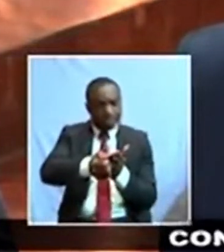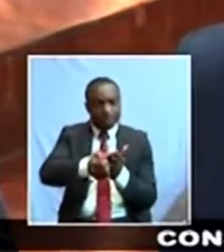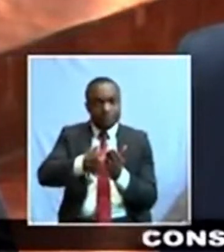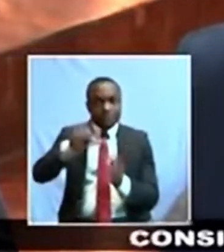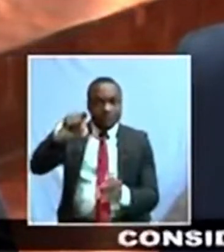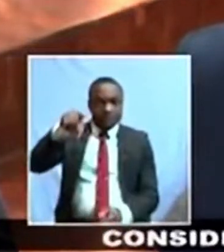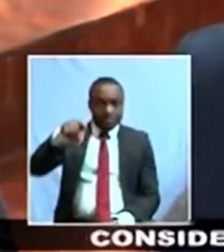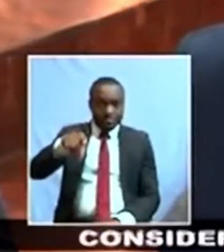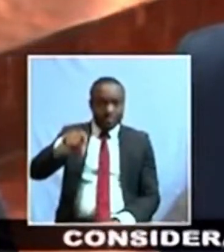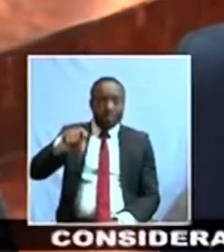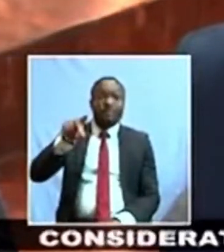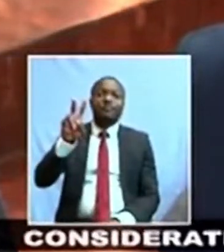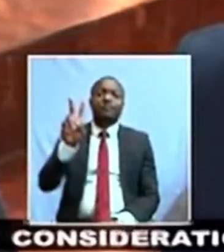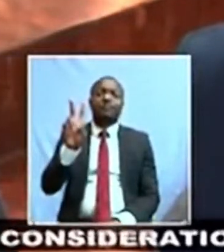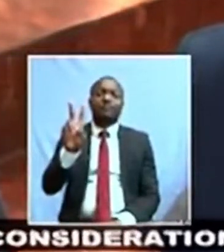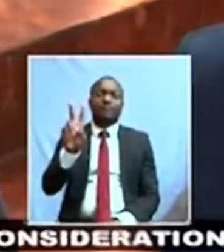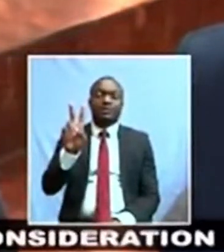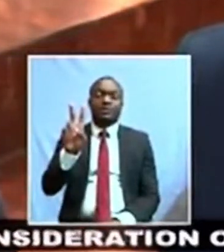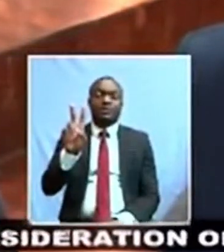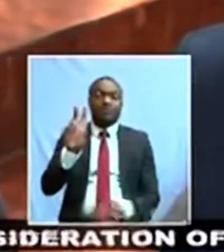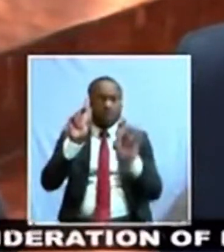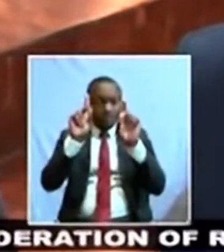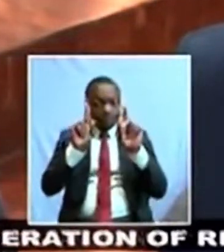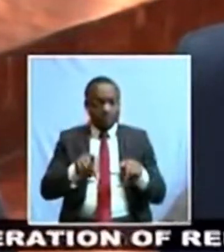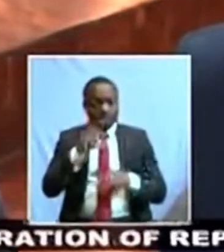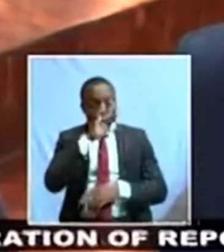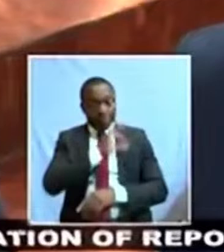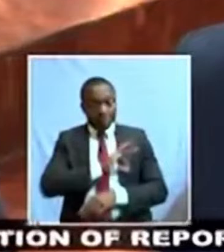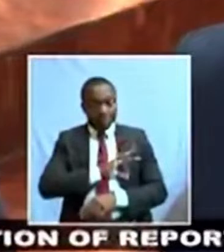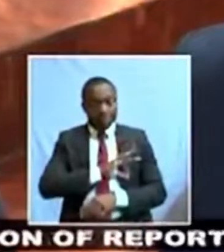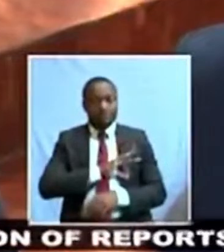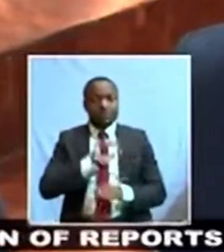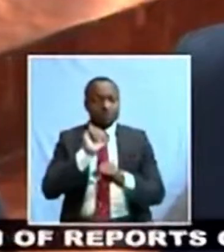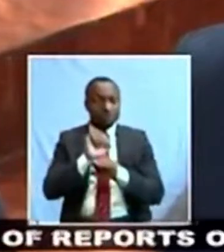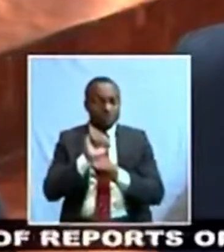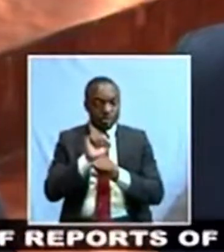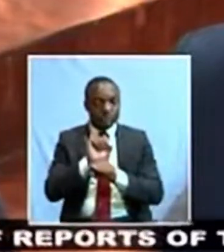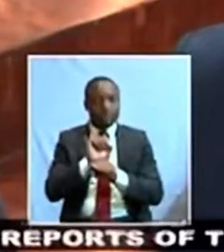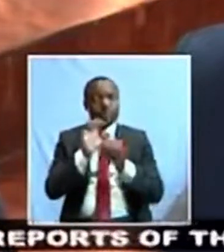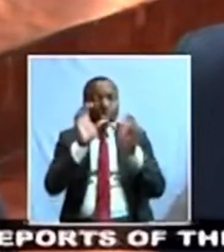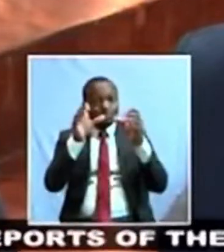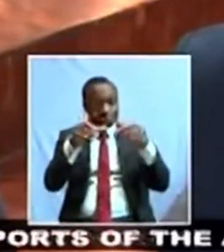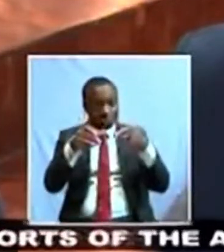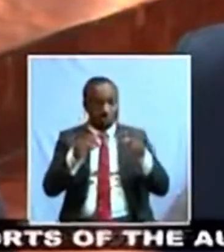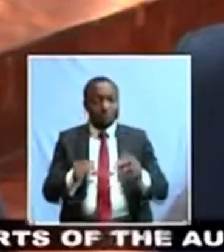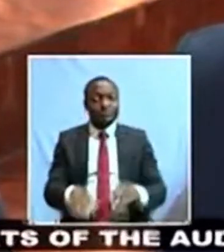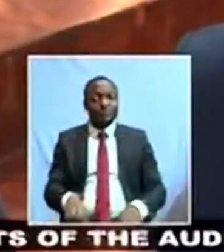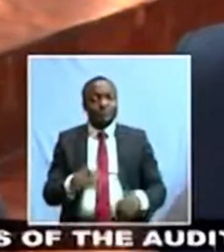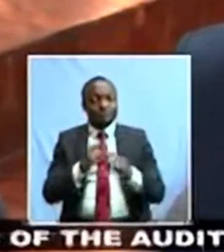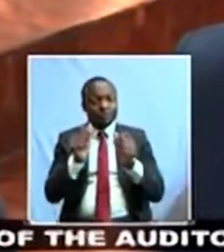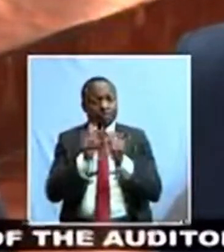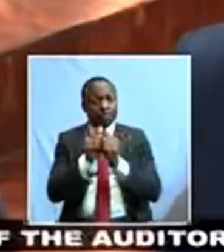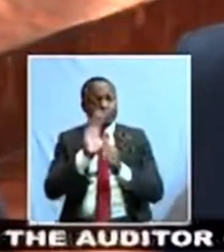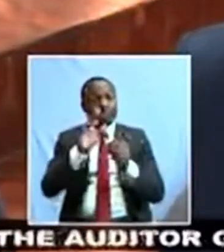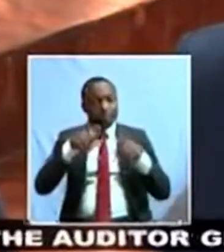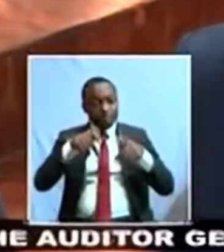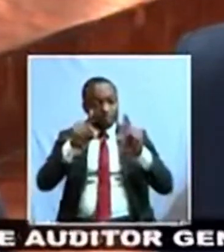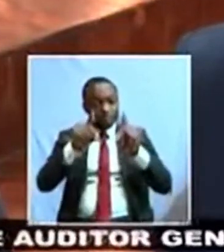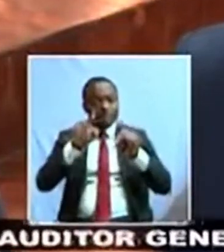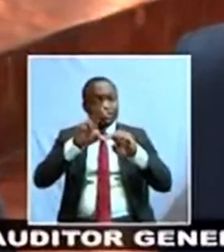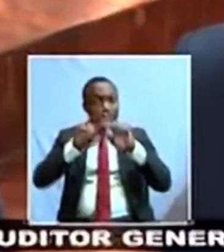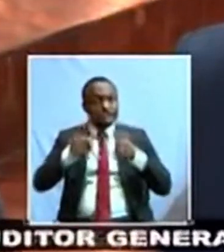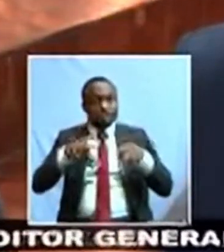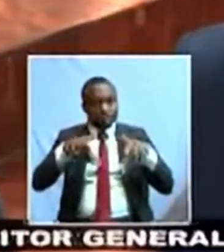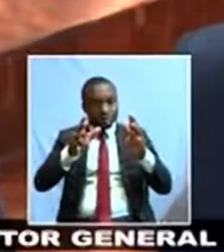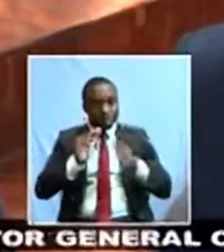PVs for personal emoluments and the operations for the council. But with your permission, Chair, if you can